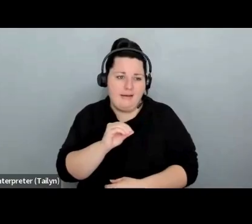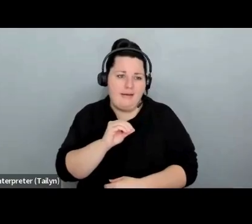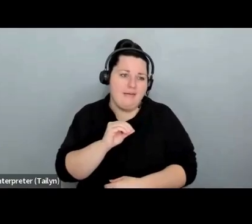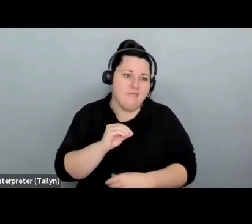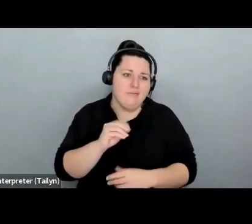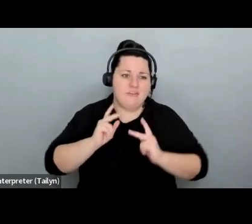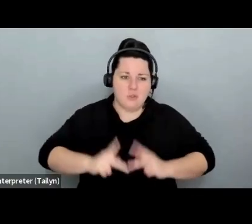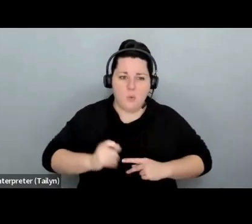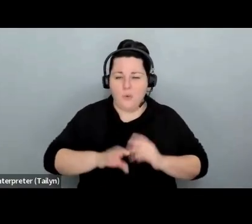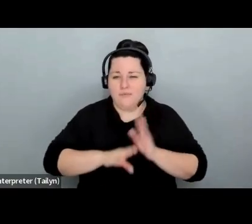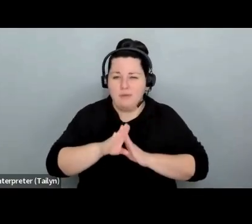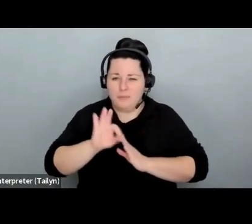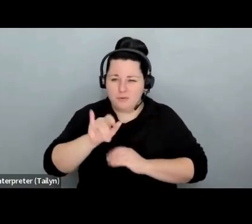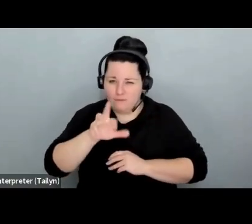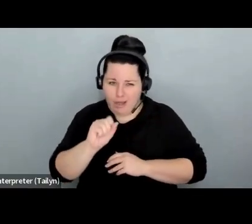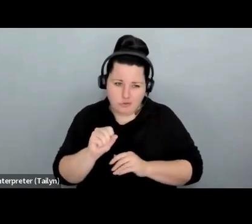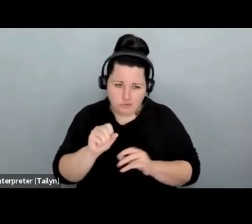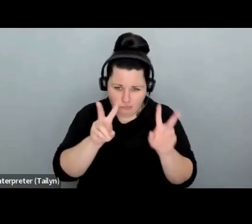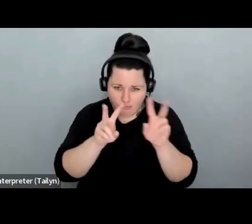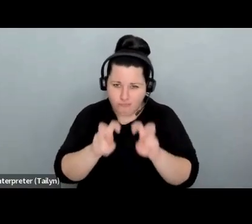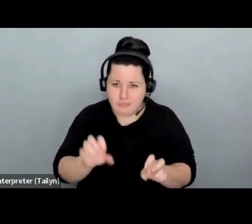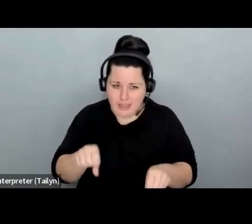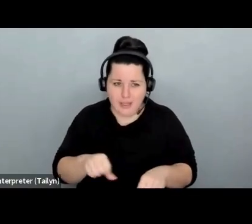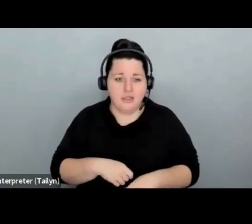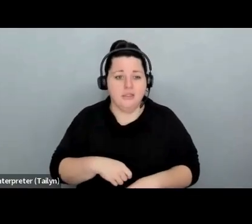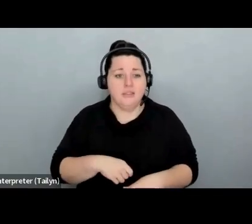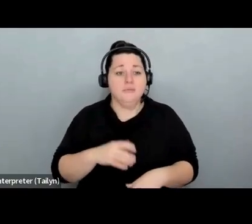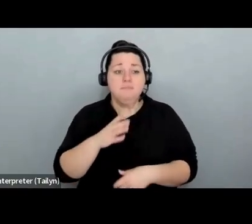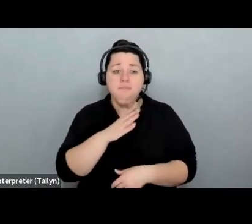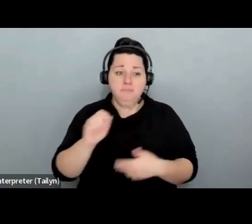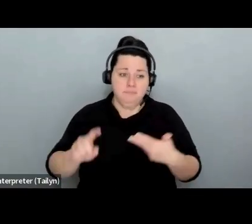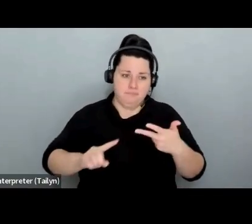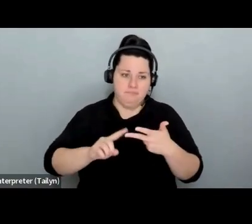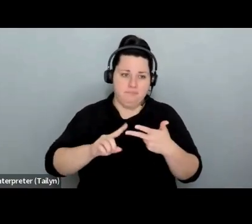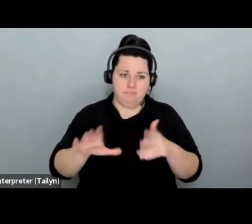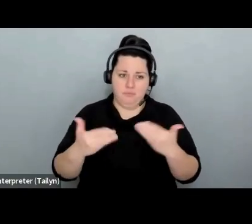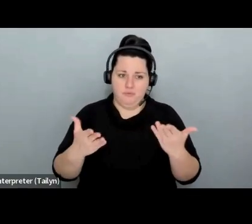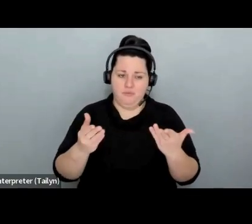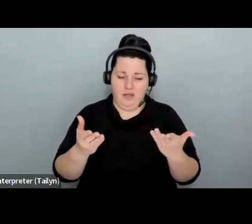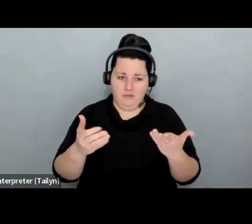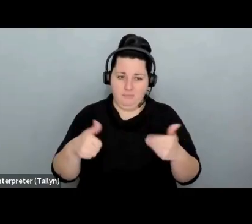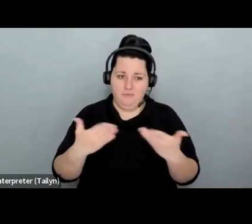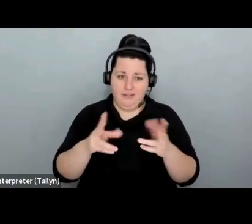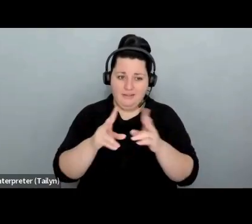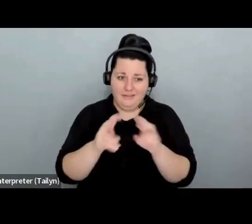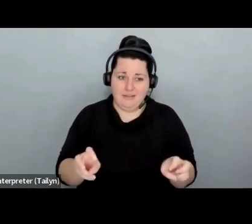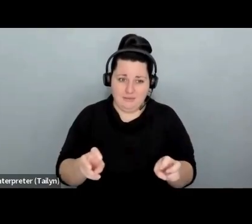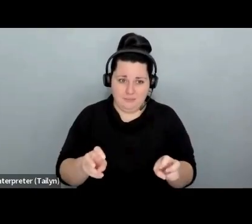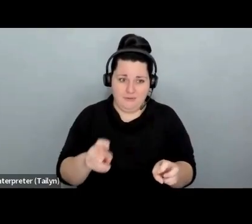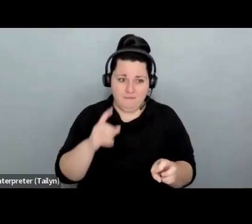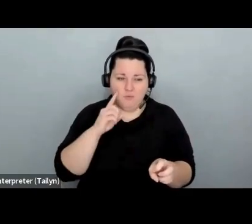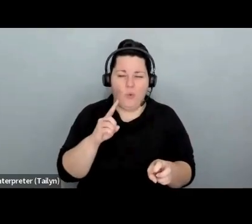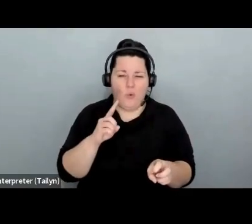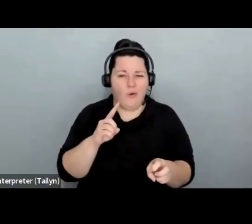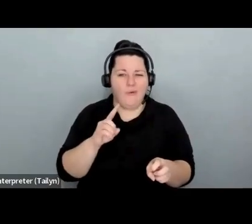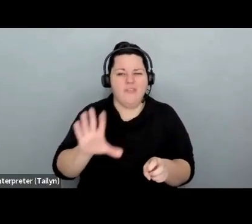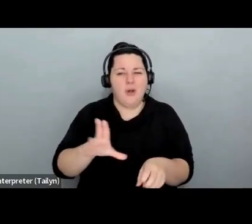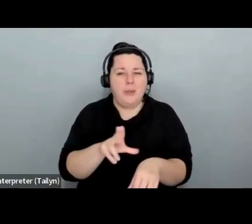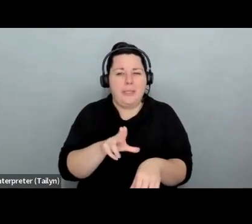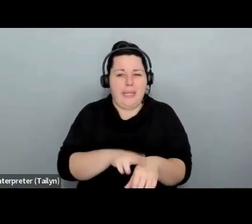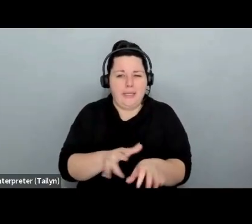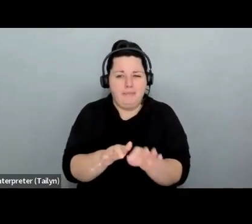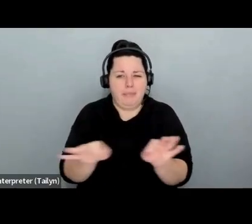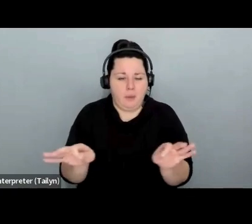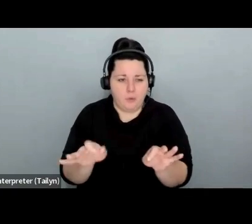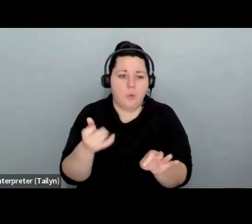developmental factors, and providing and administering the assessment in the child's native language or